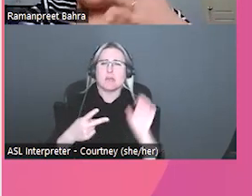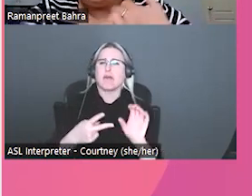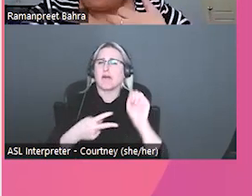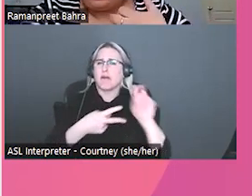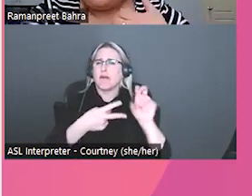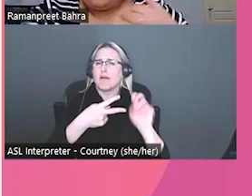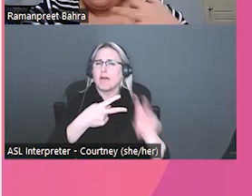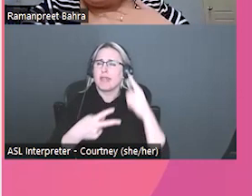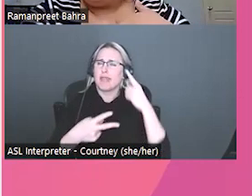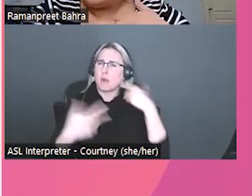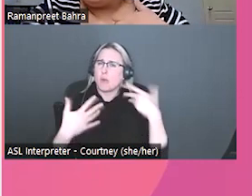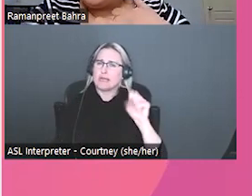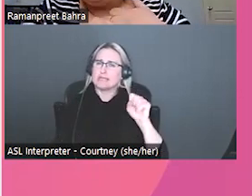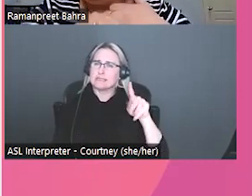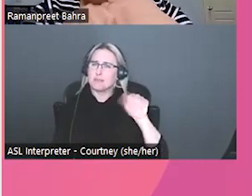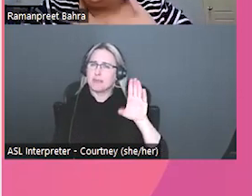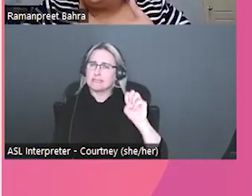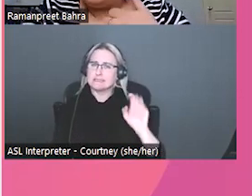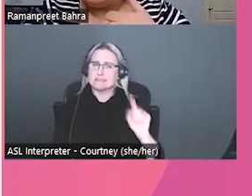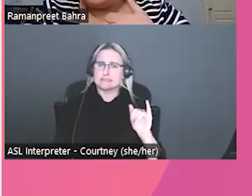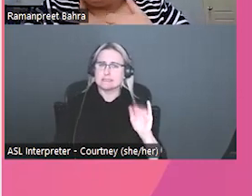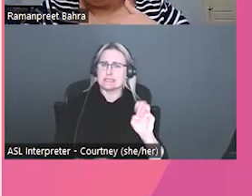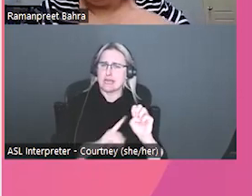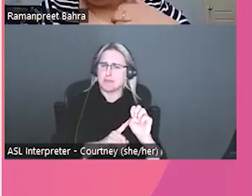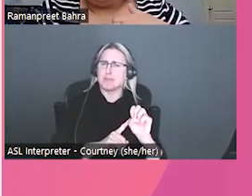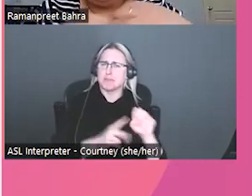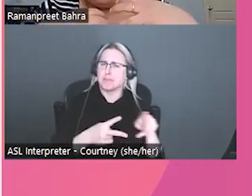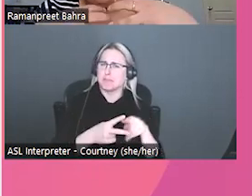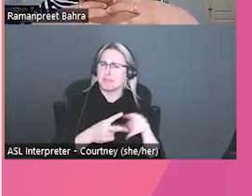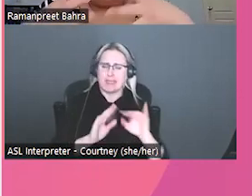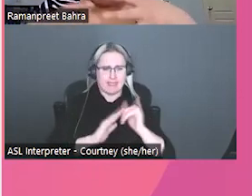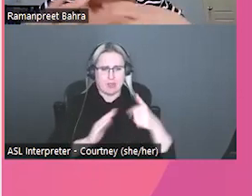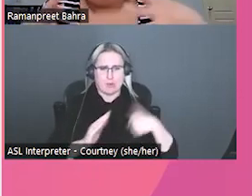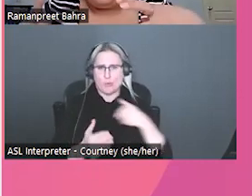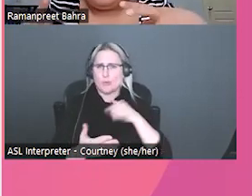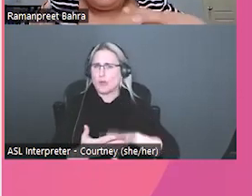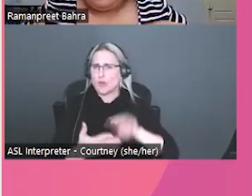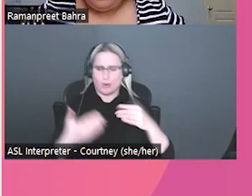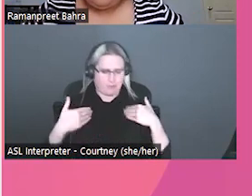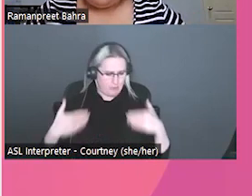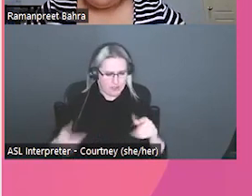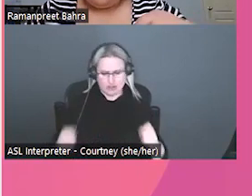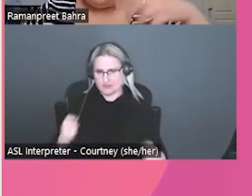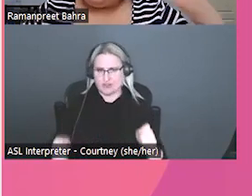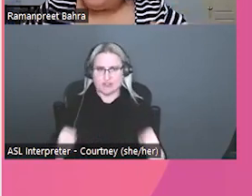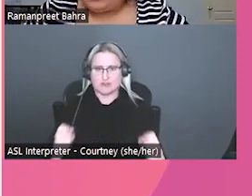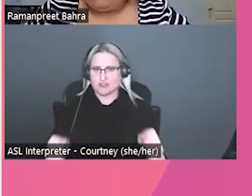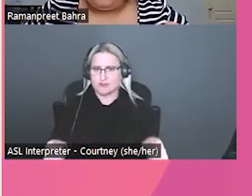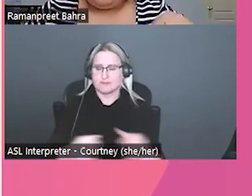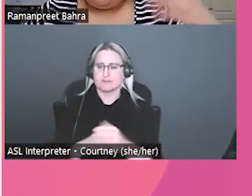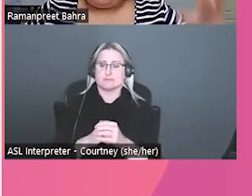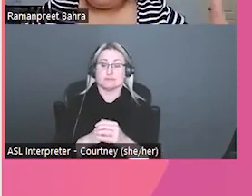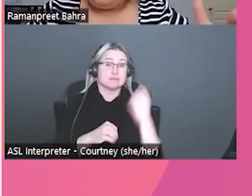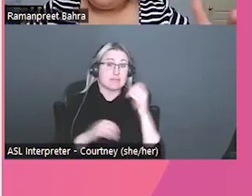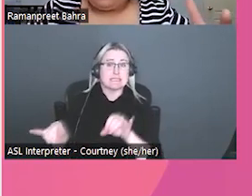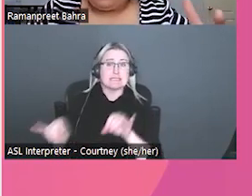space and time and the ways we come to learn about, our shifting bodies. So, like